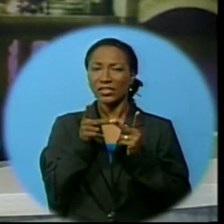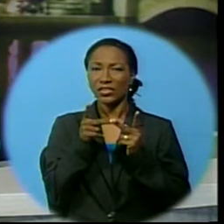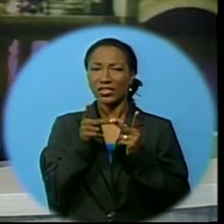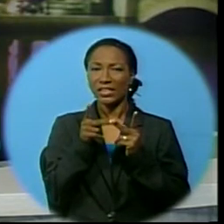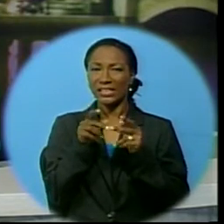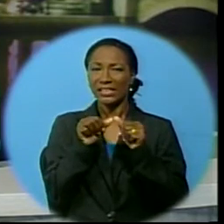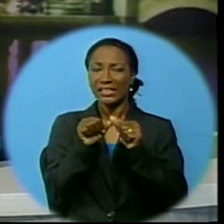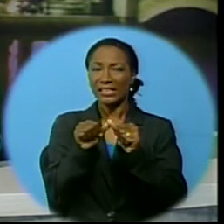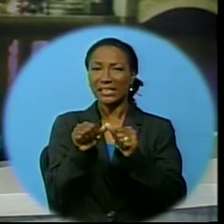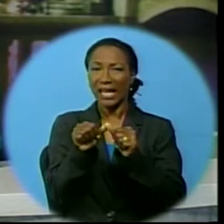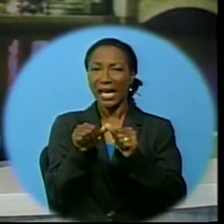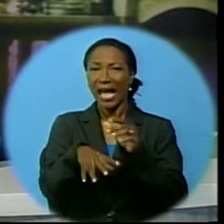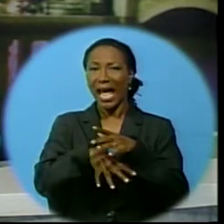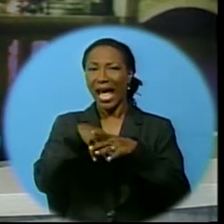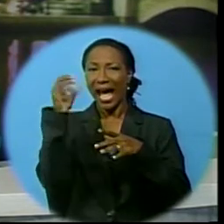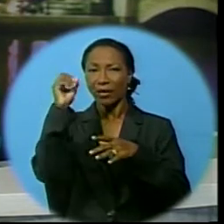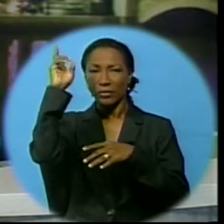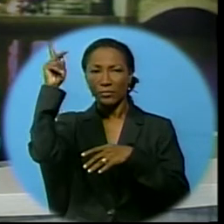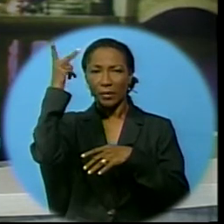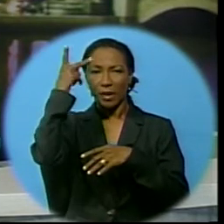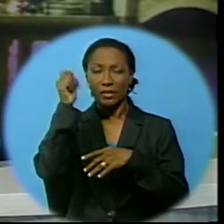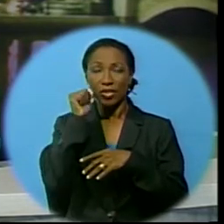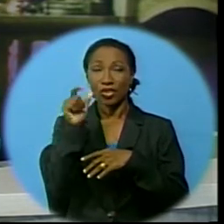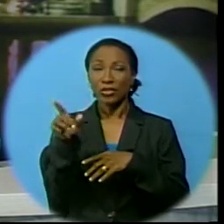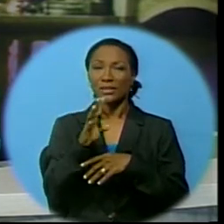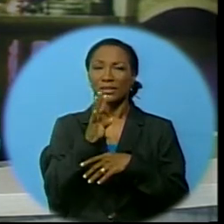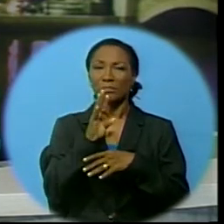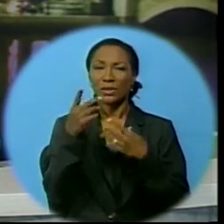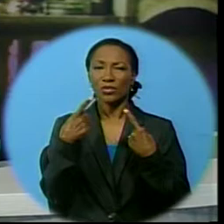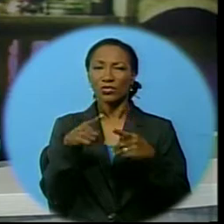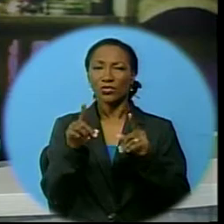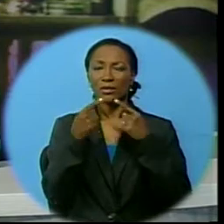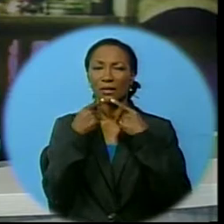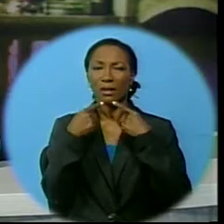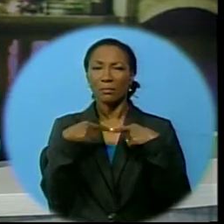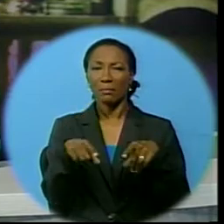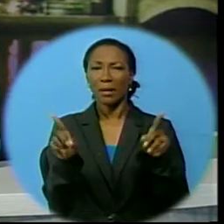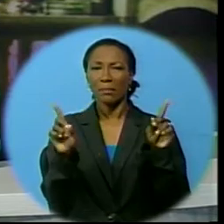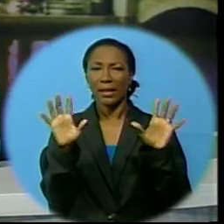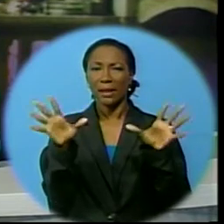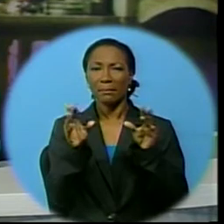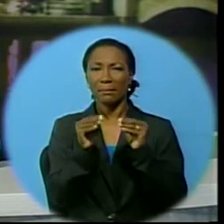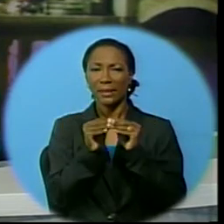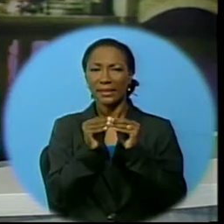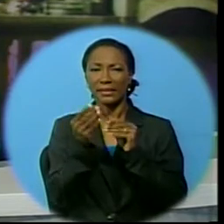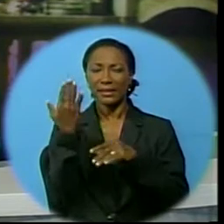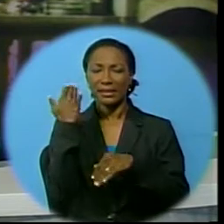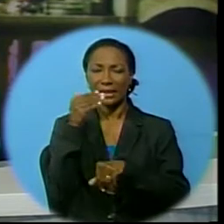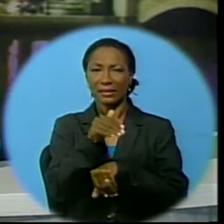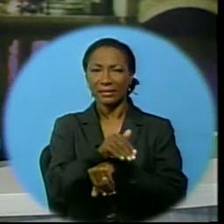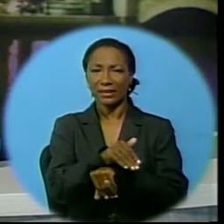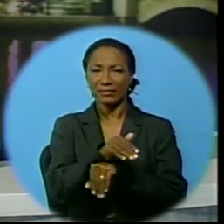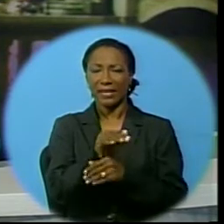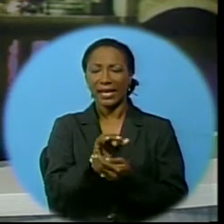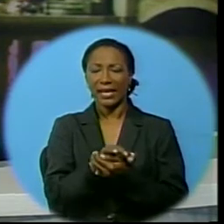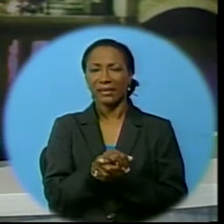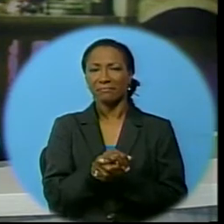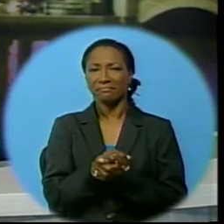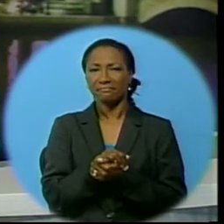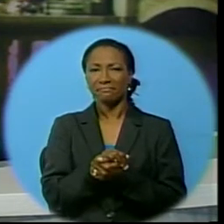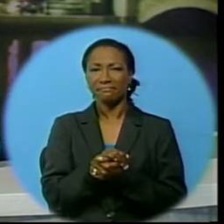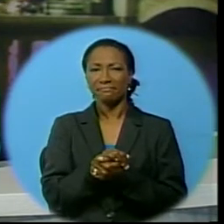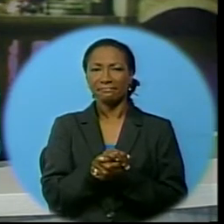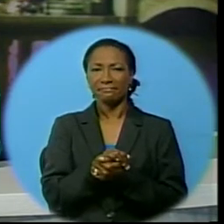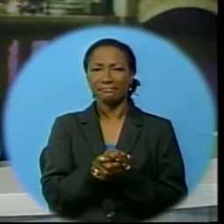from Parliament. She was speaking during a public meeting at the St. George Secondary School last evening. Lisa Lord has this